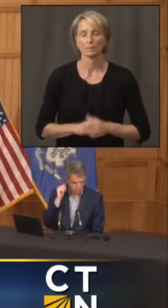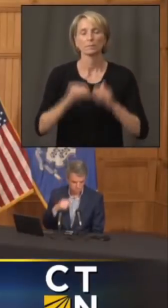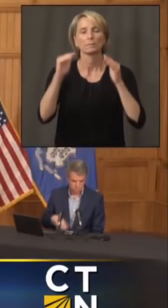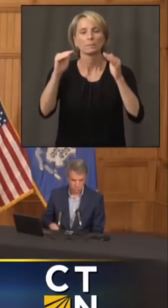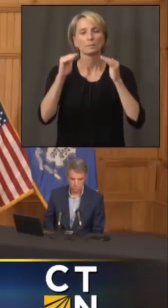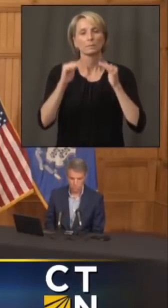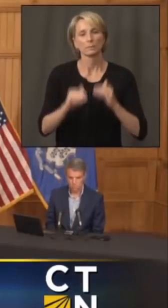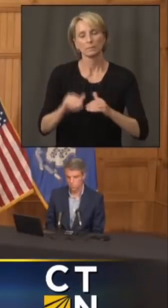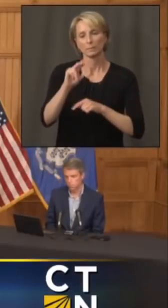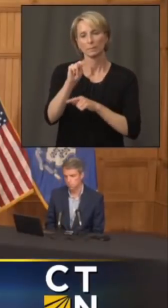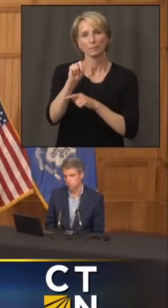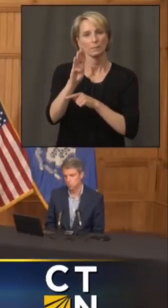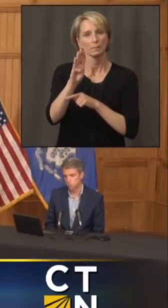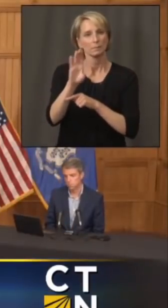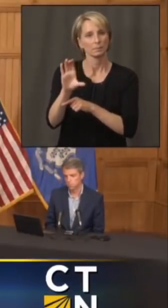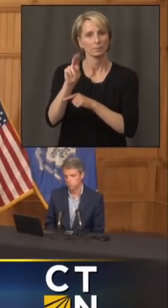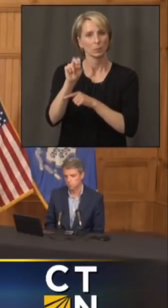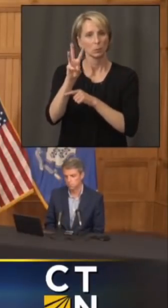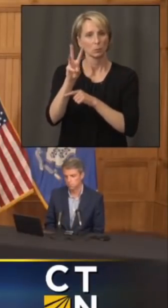NBC Connecticut.